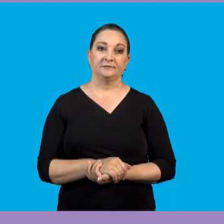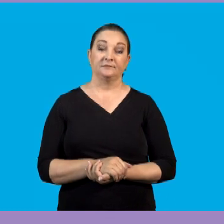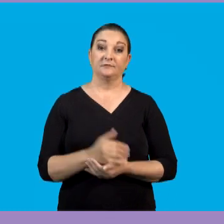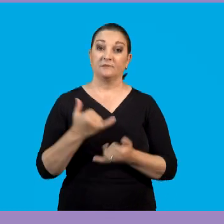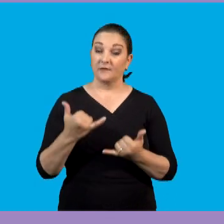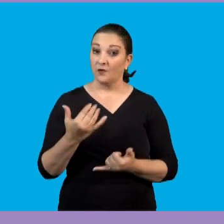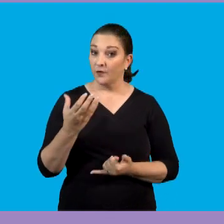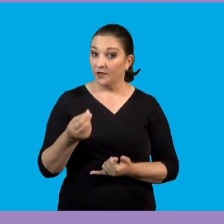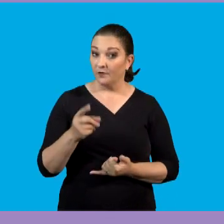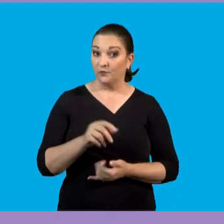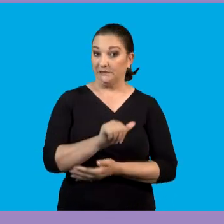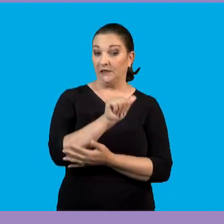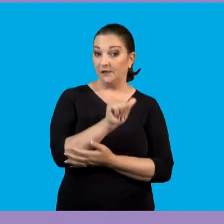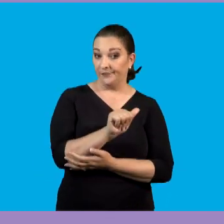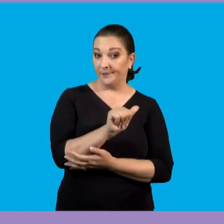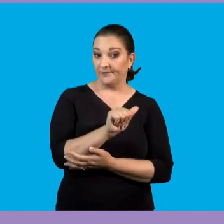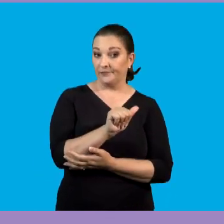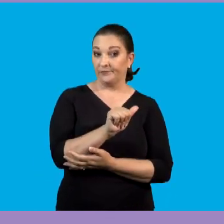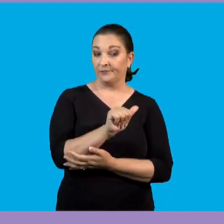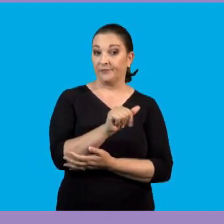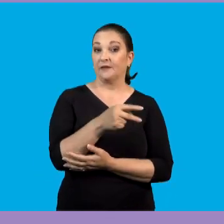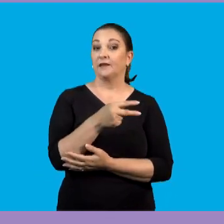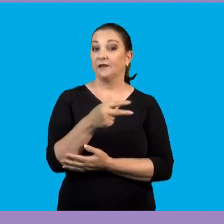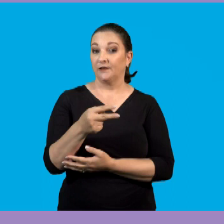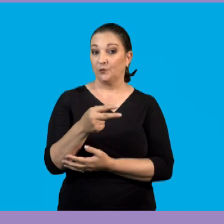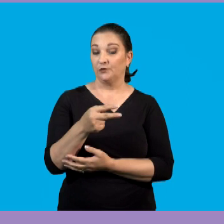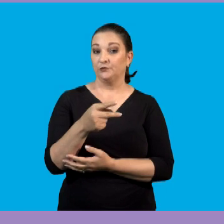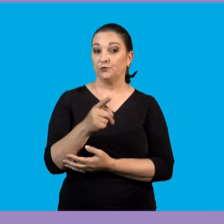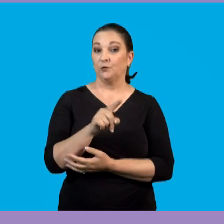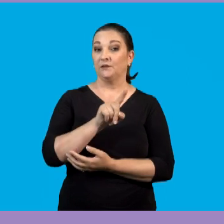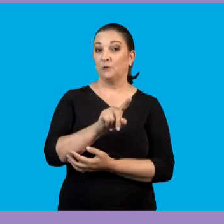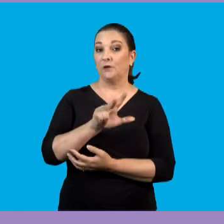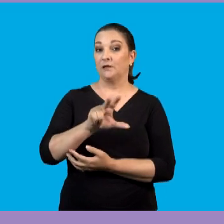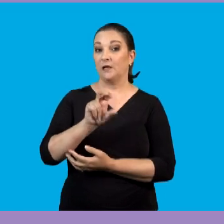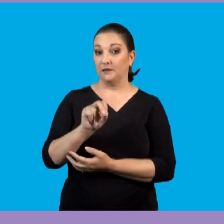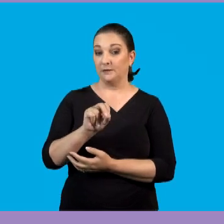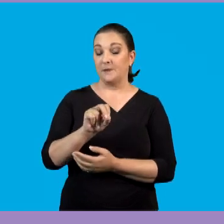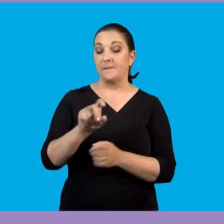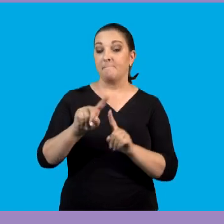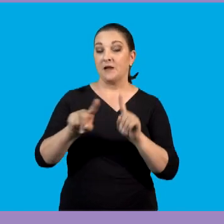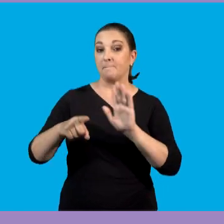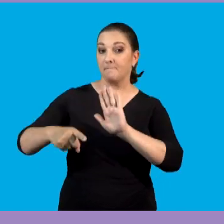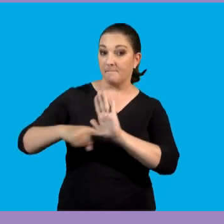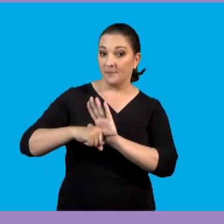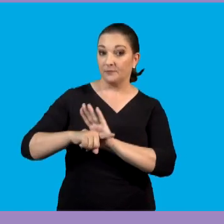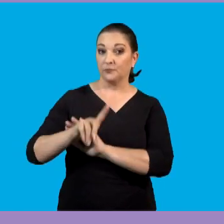Right? So we have angle A would be equals to 180 degrees minus